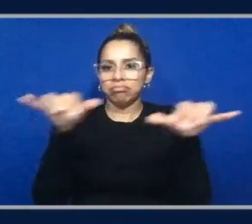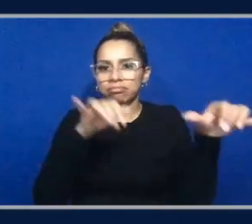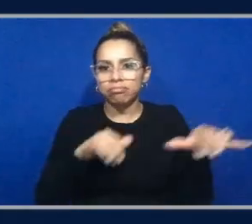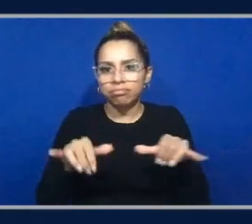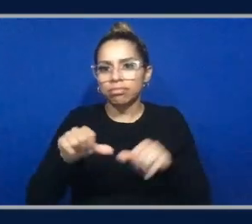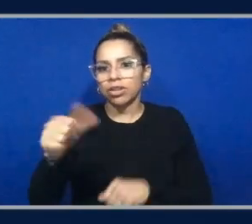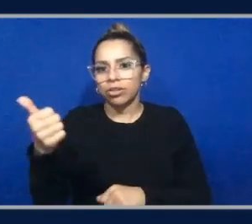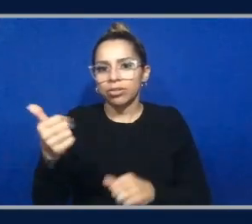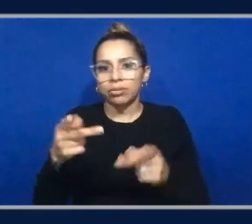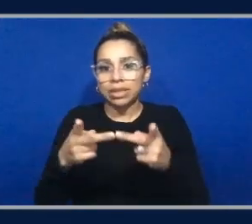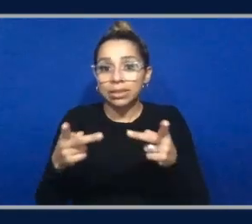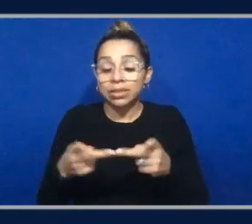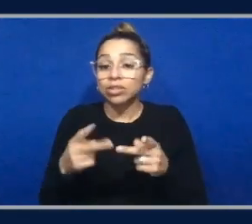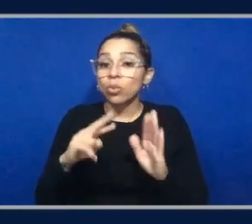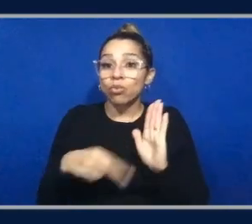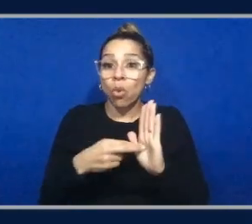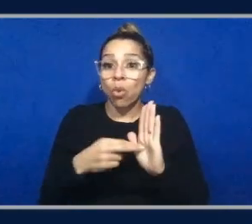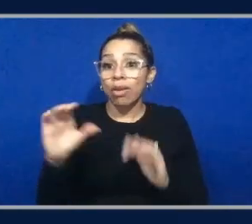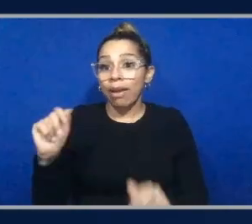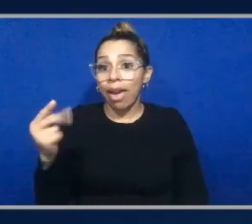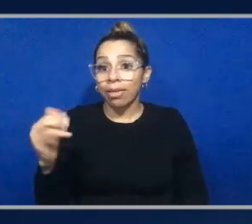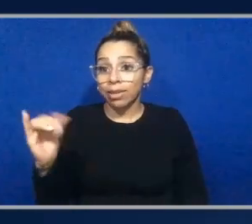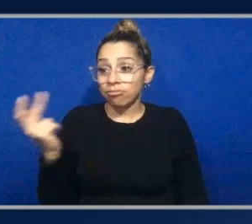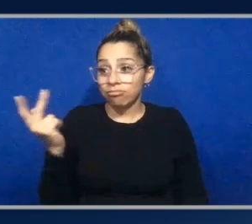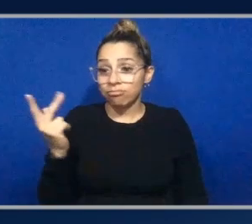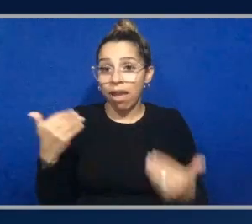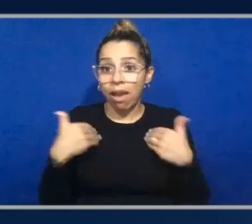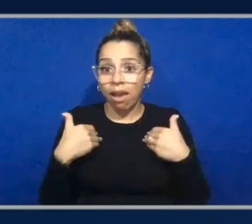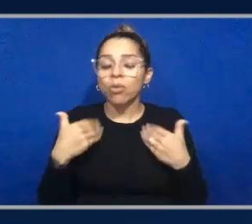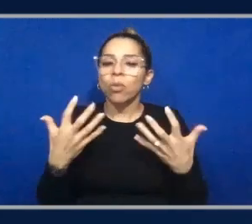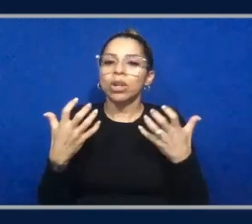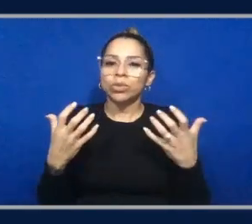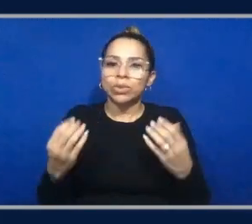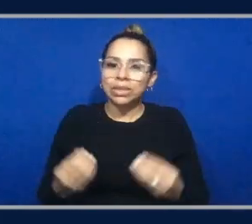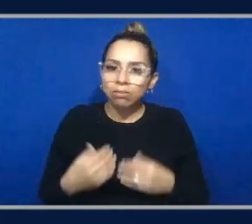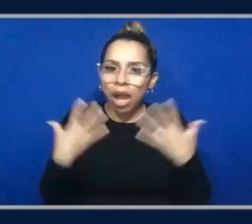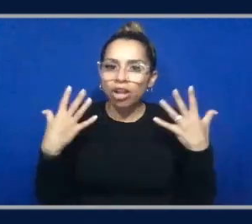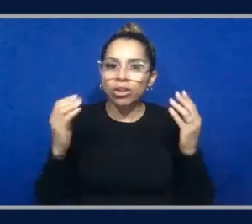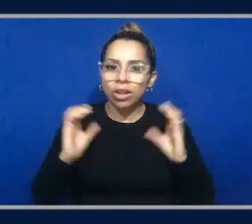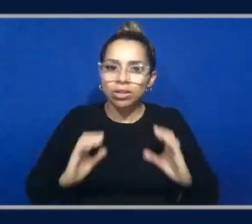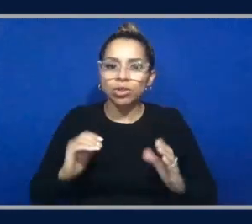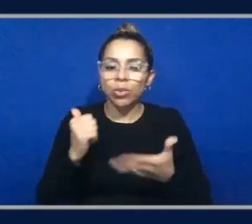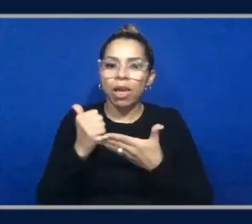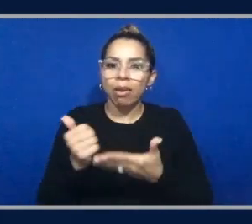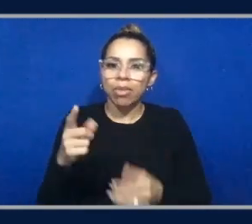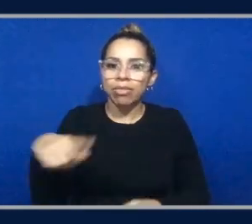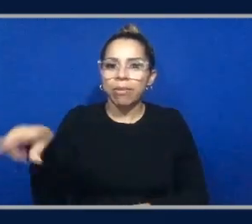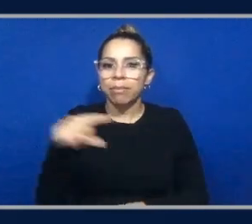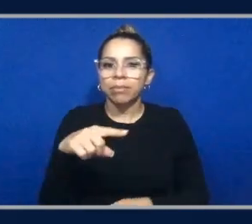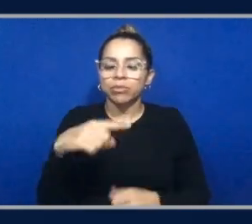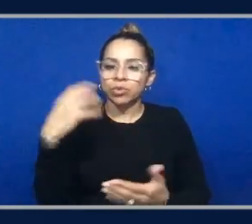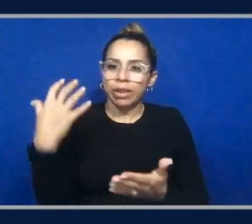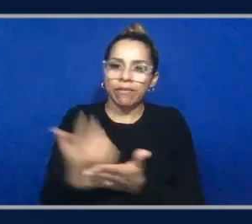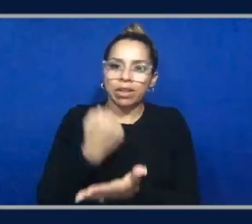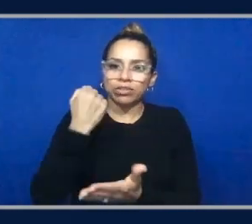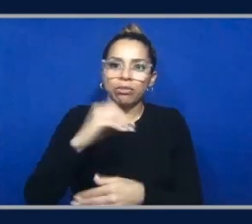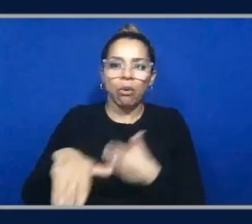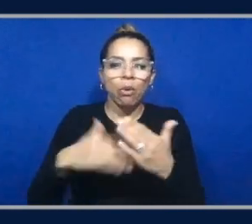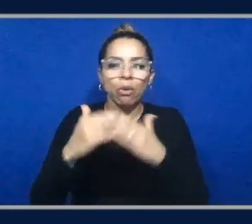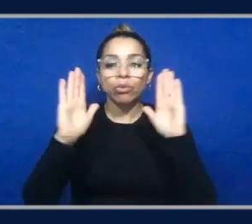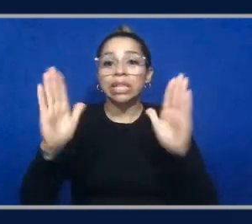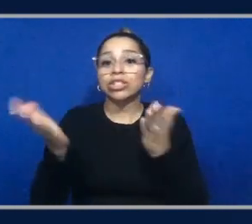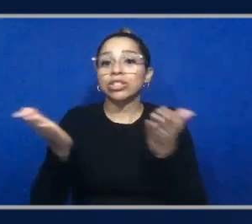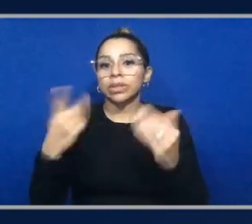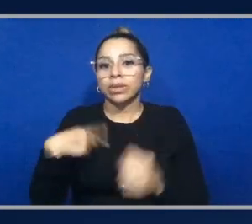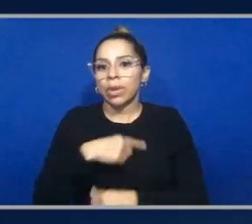that Kathy and I have is to inspire this customer and to get them to, take advantage of all the great services we have in the